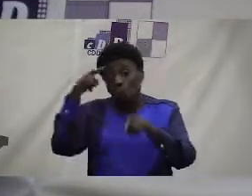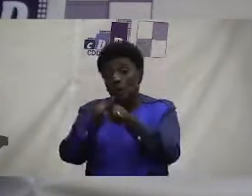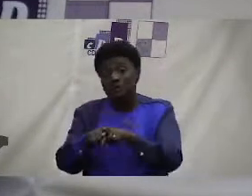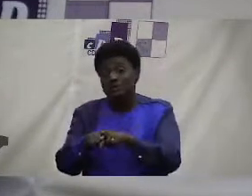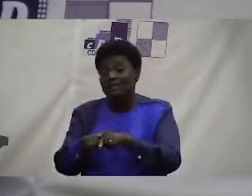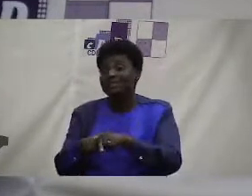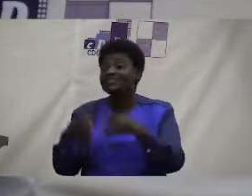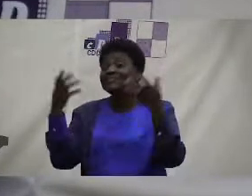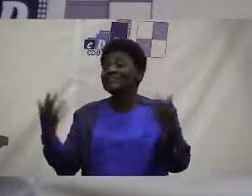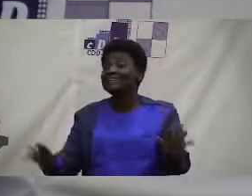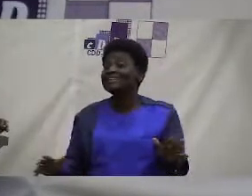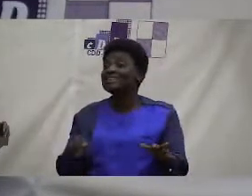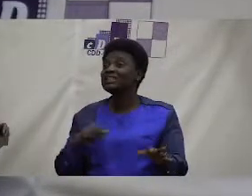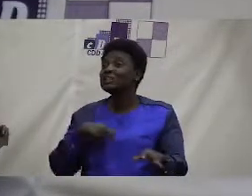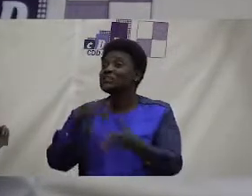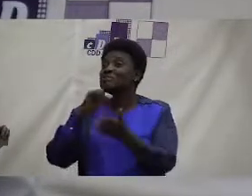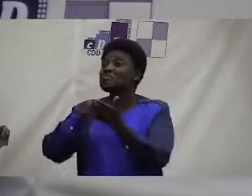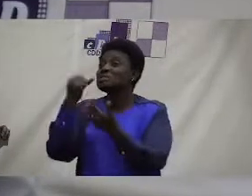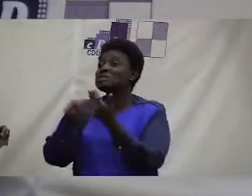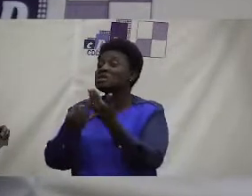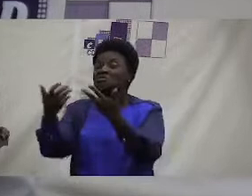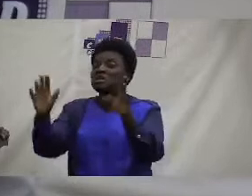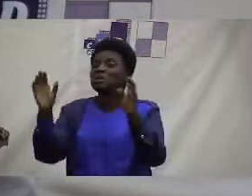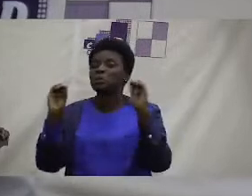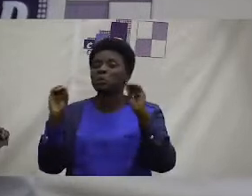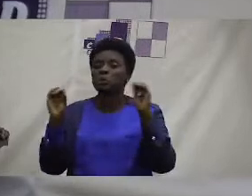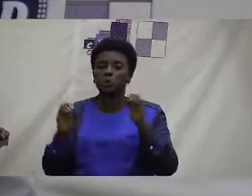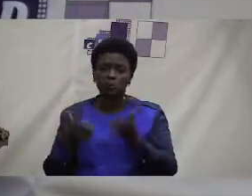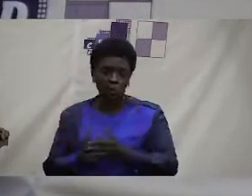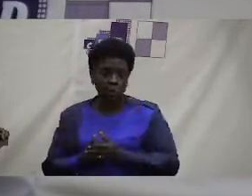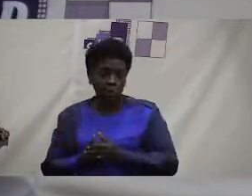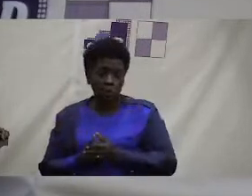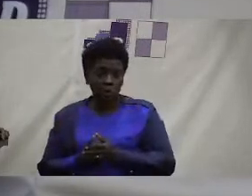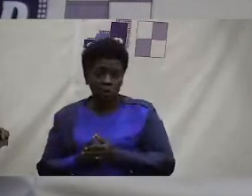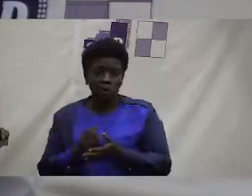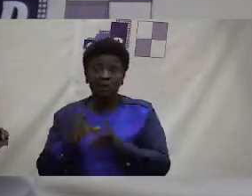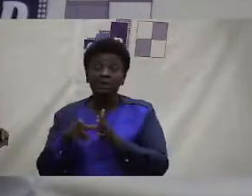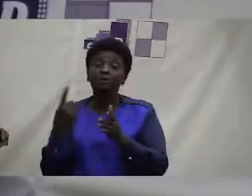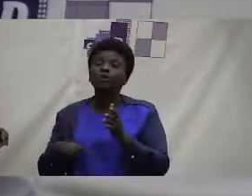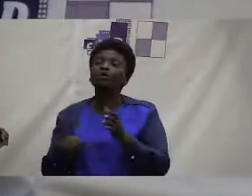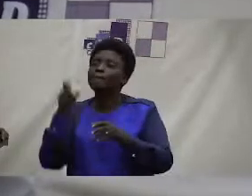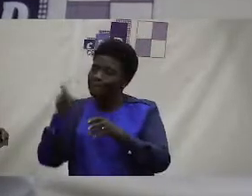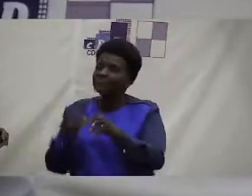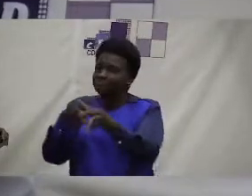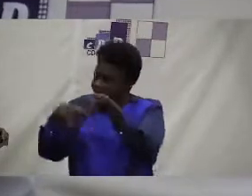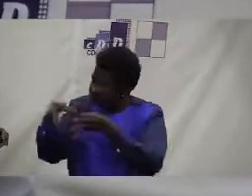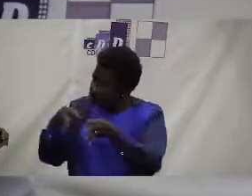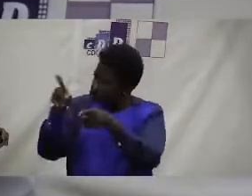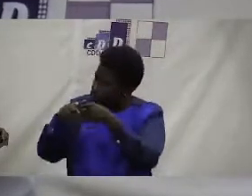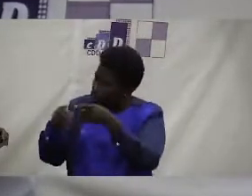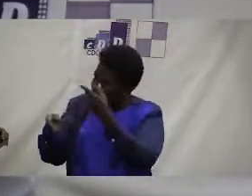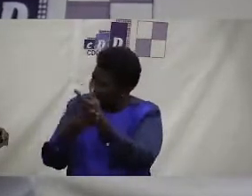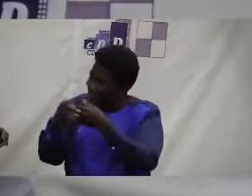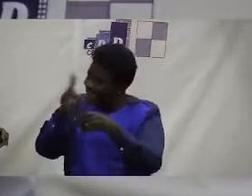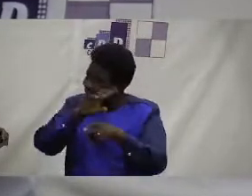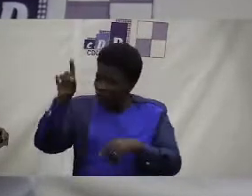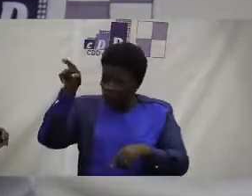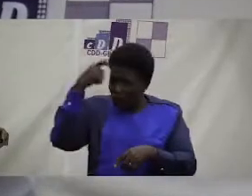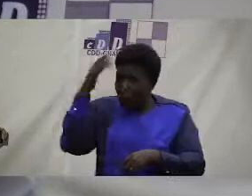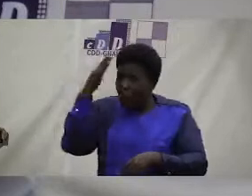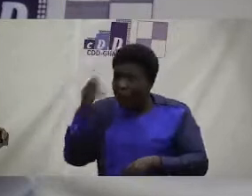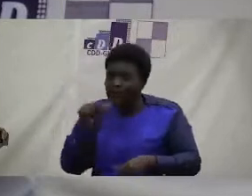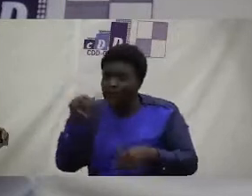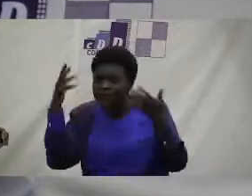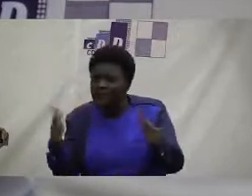implementing your project. You will have to bring an addendum and you must explain to the bank and the government why you did